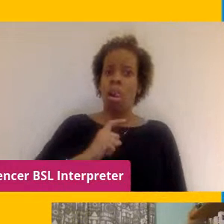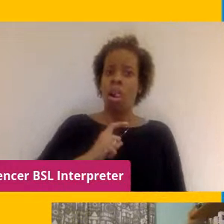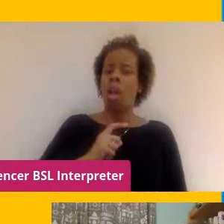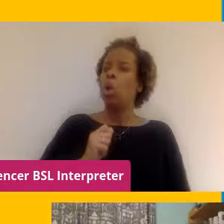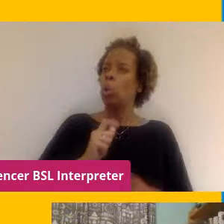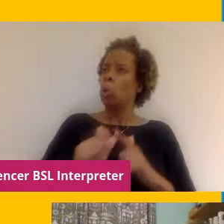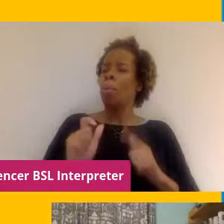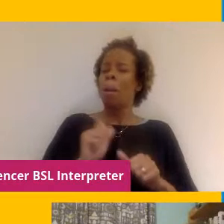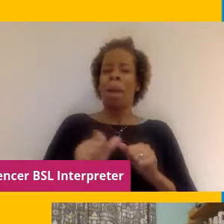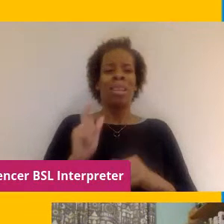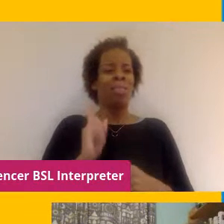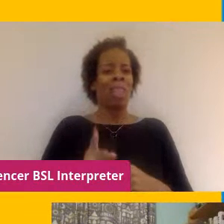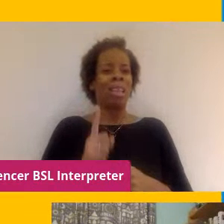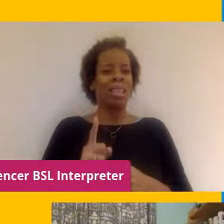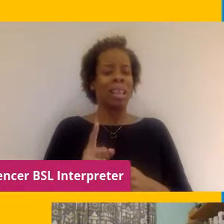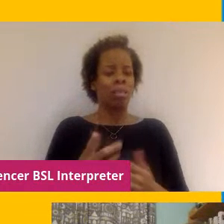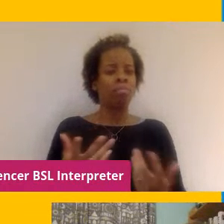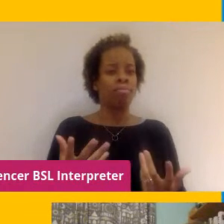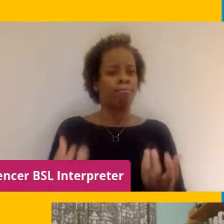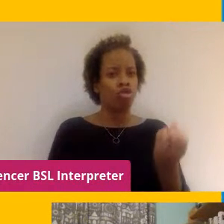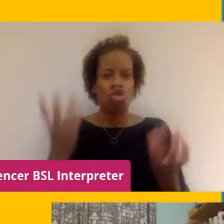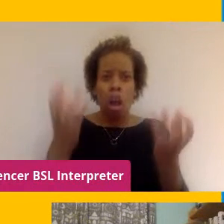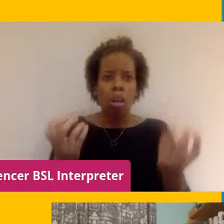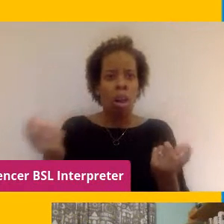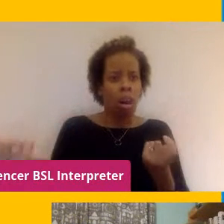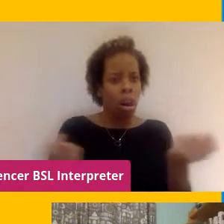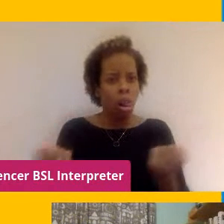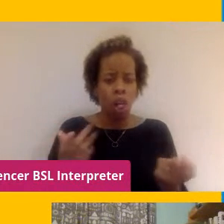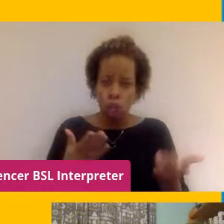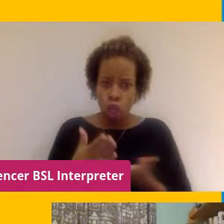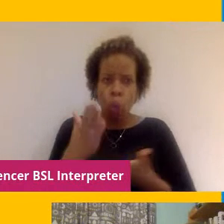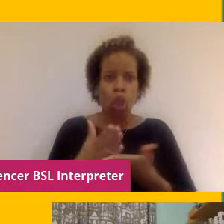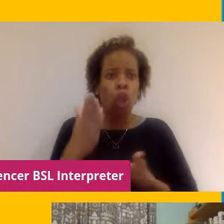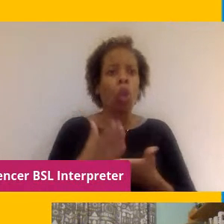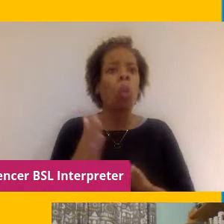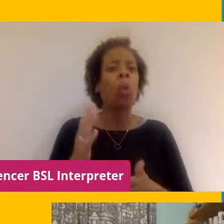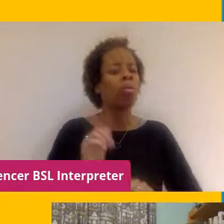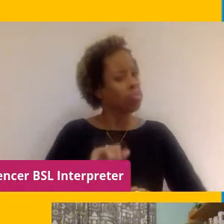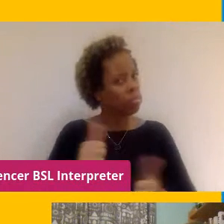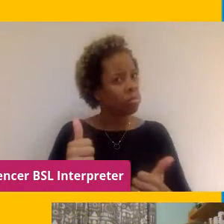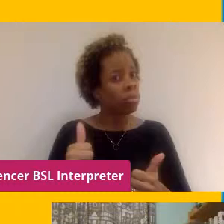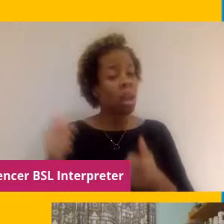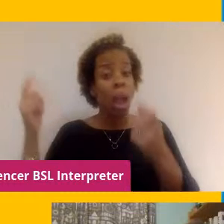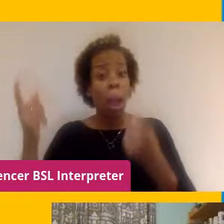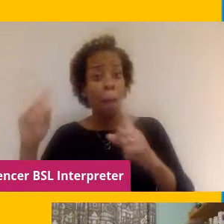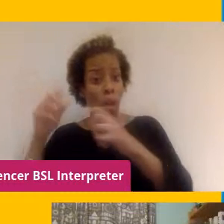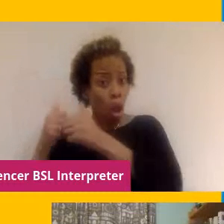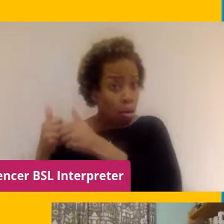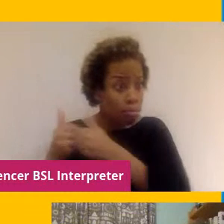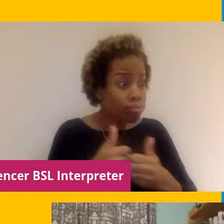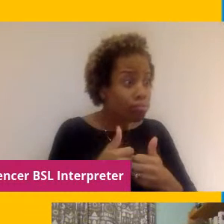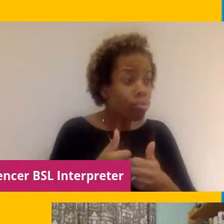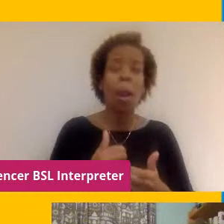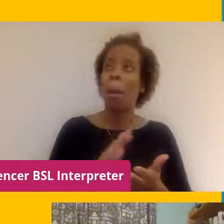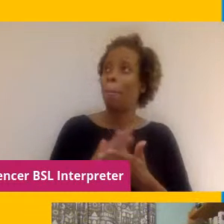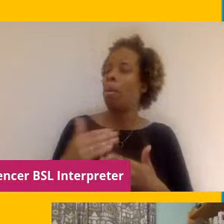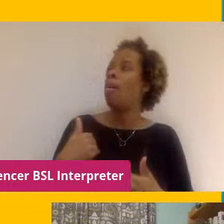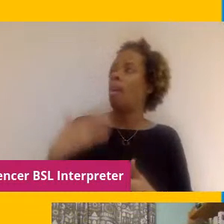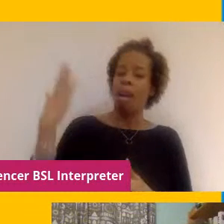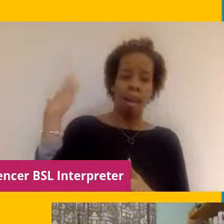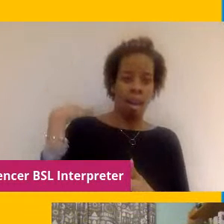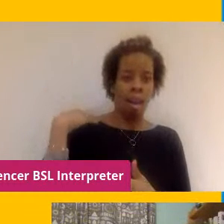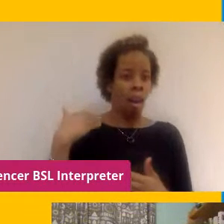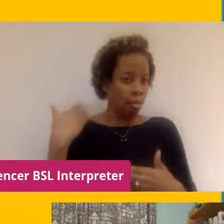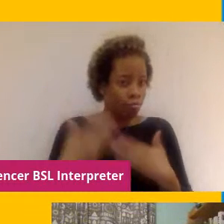challenging circumstances. And I think if you can get an acknowledgement from the employer that is the case, and what that means in a